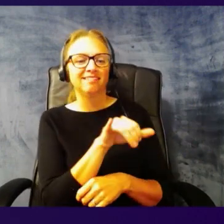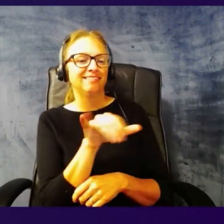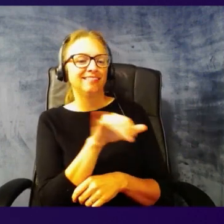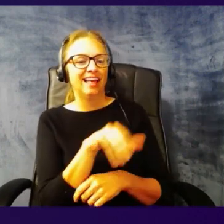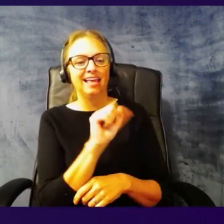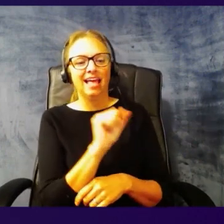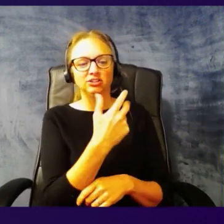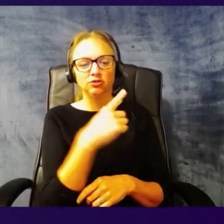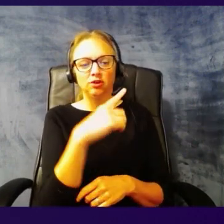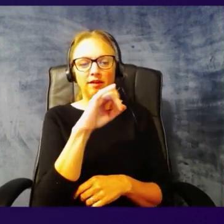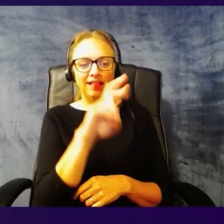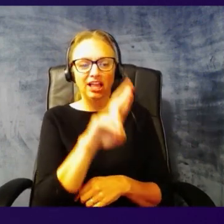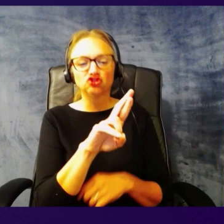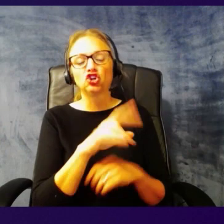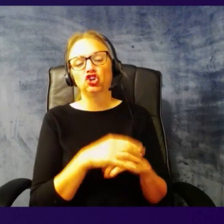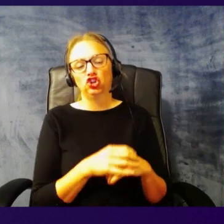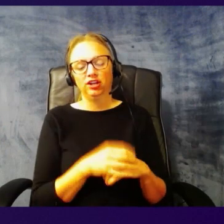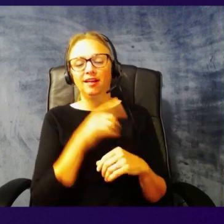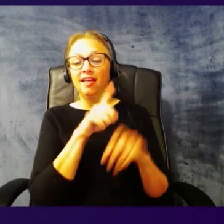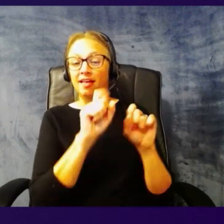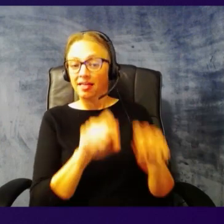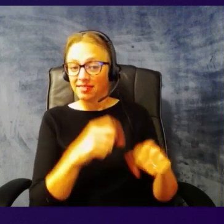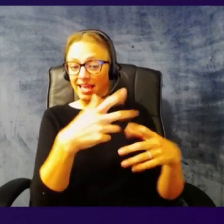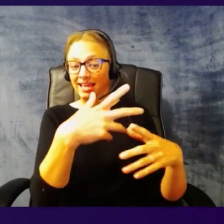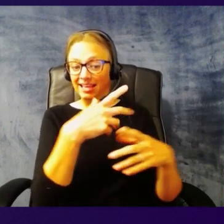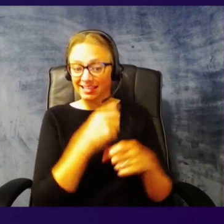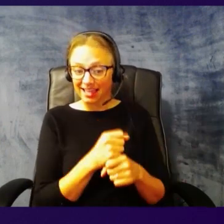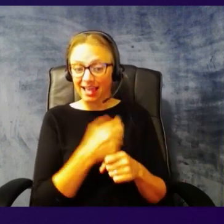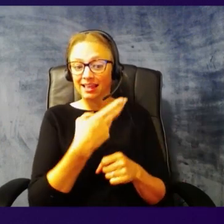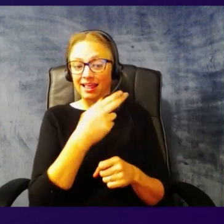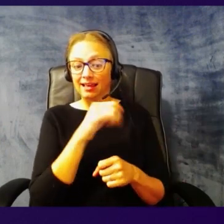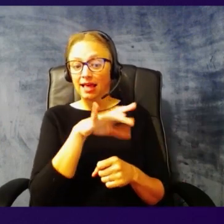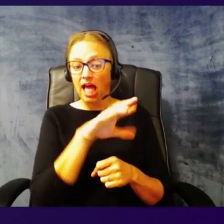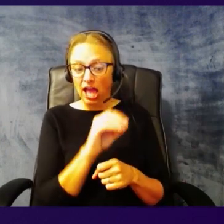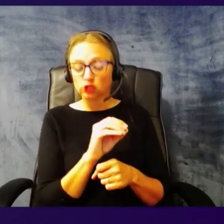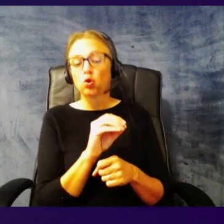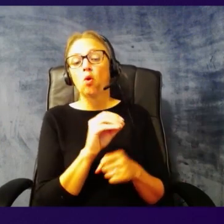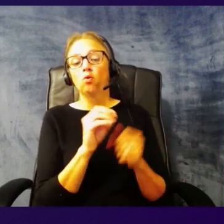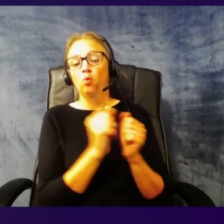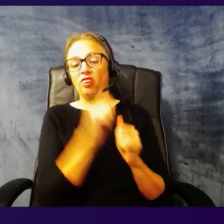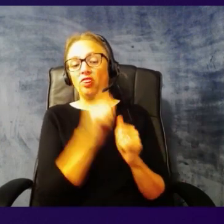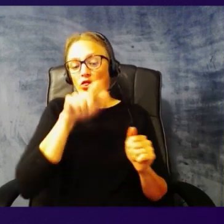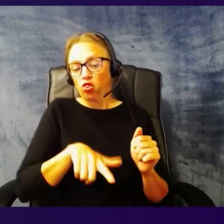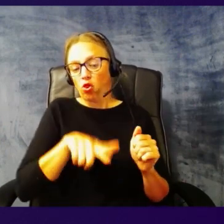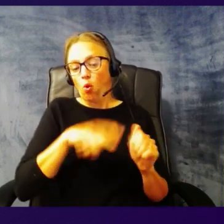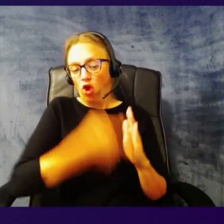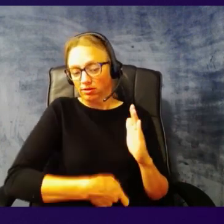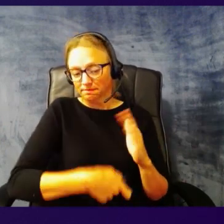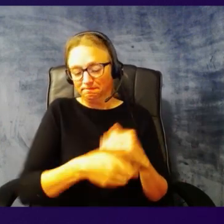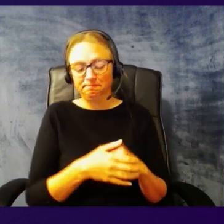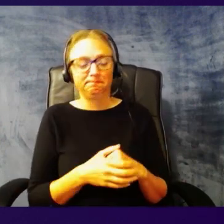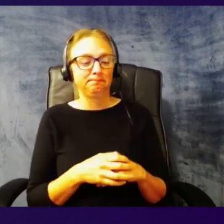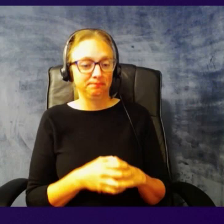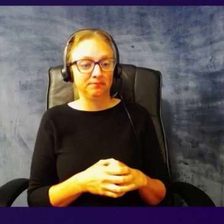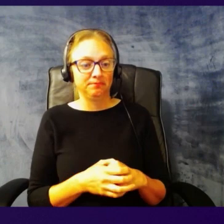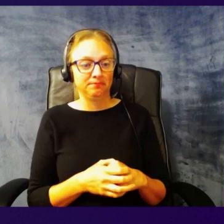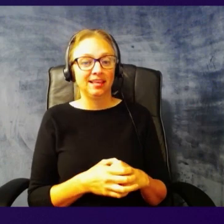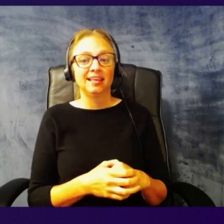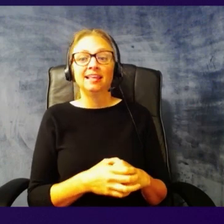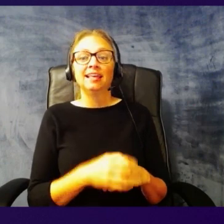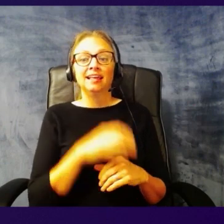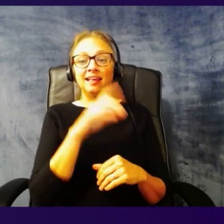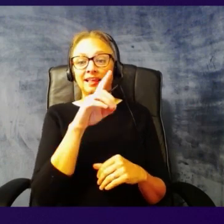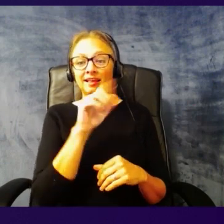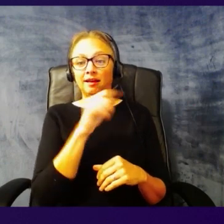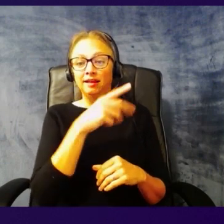or Glacier Deep Archive, where they can get that high durability but the low cost, right? So, DataSync helps you simplify your